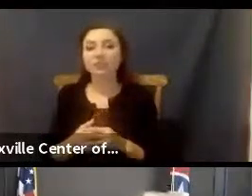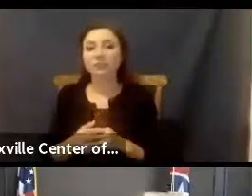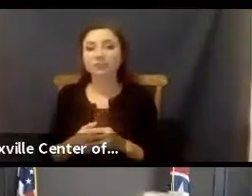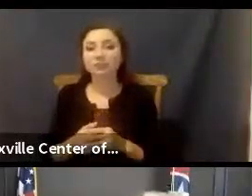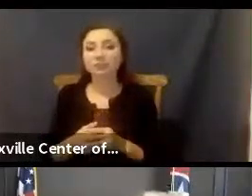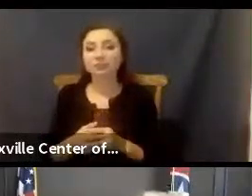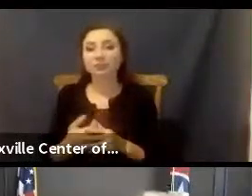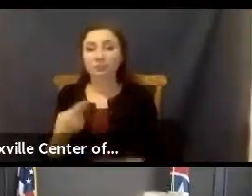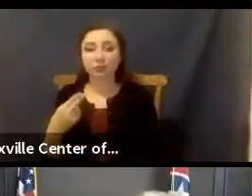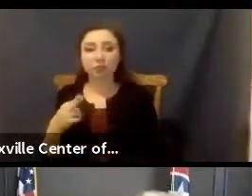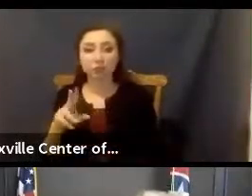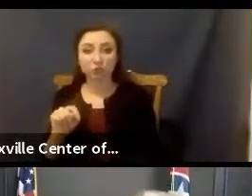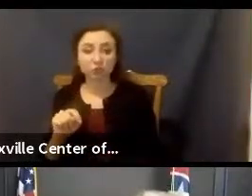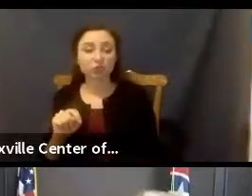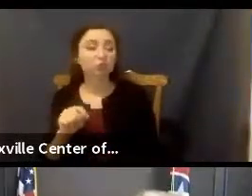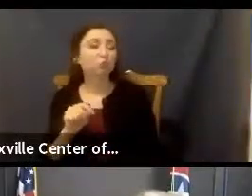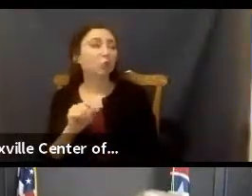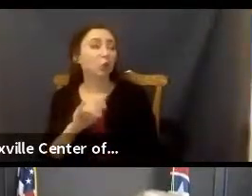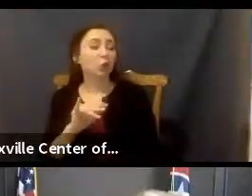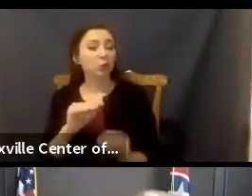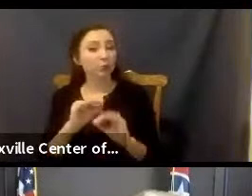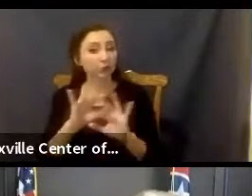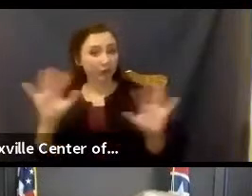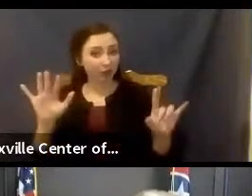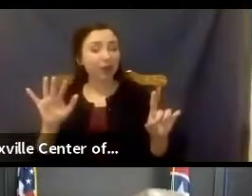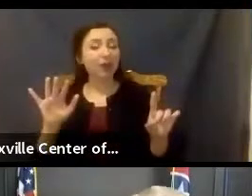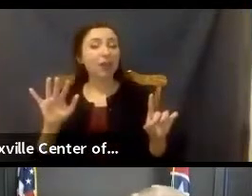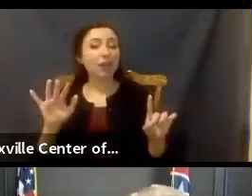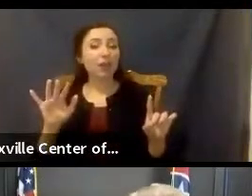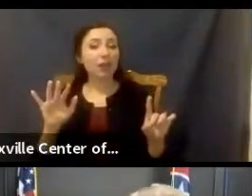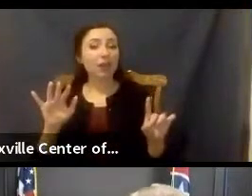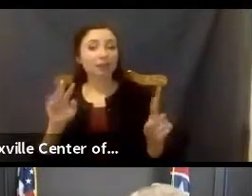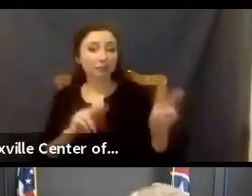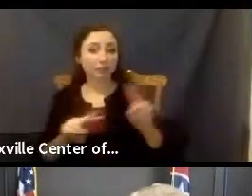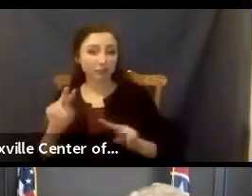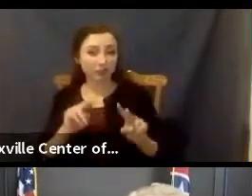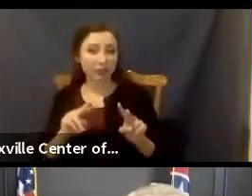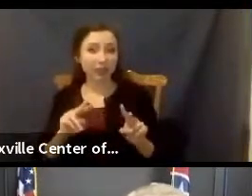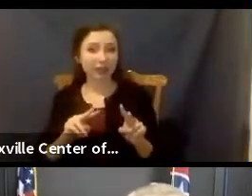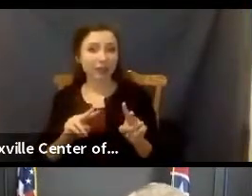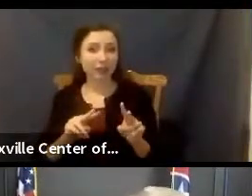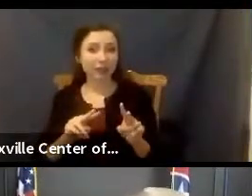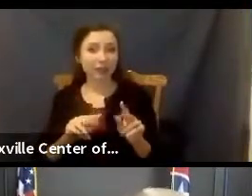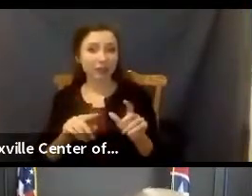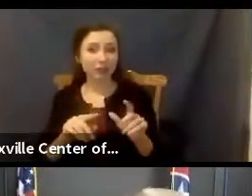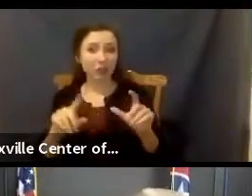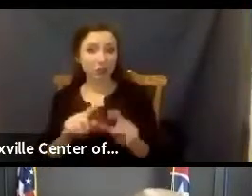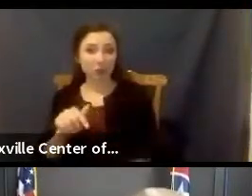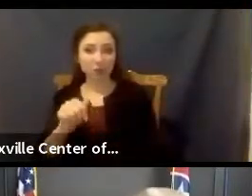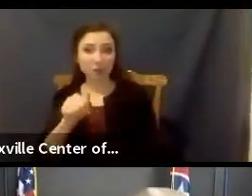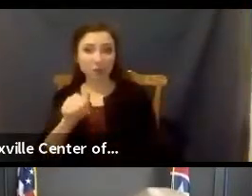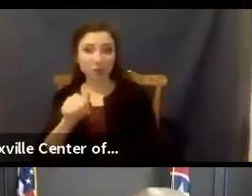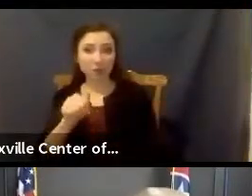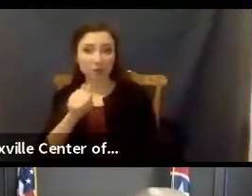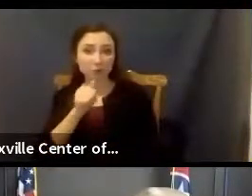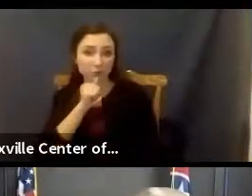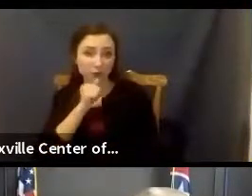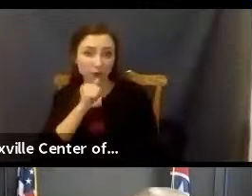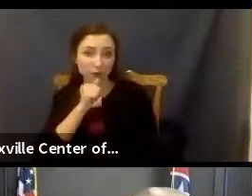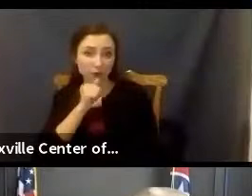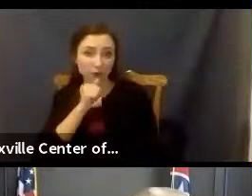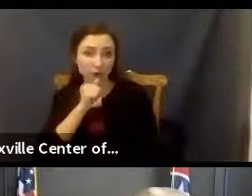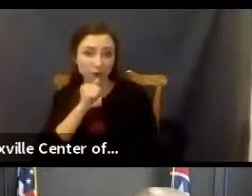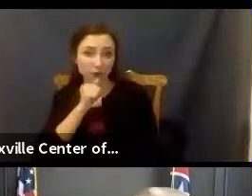So Mr. Sanders, to clarify, it seems to me that we're using the word private with two different definitions,